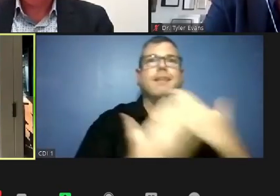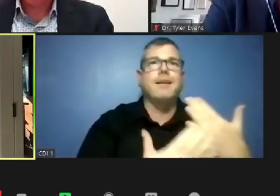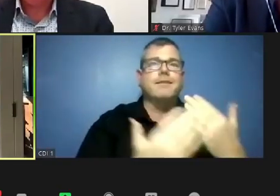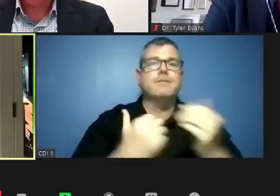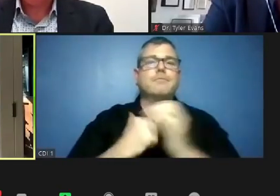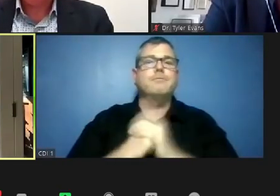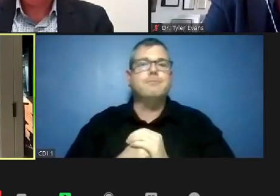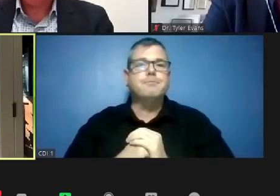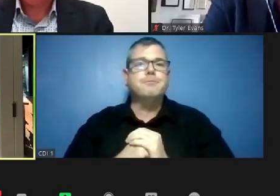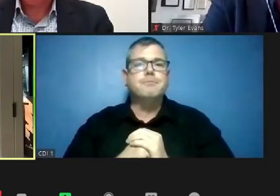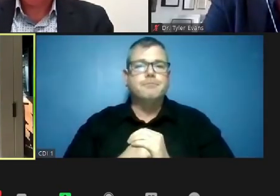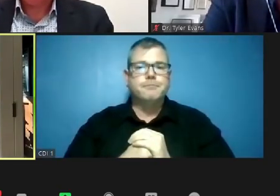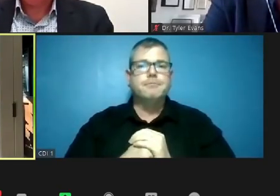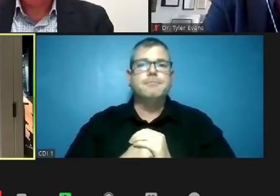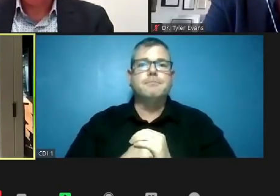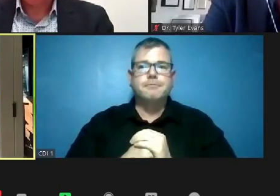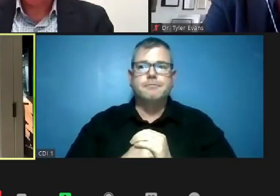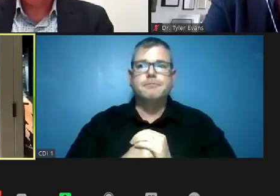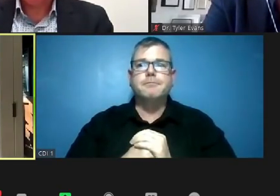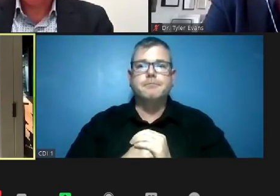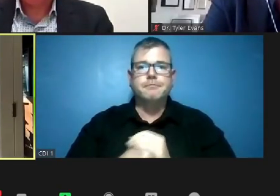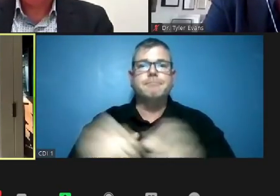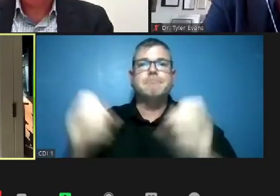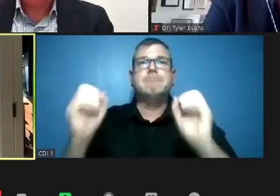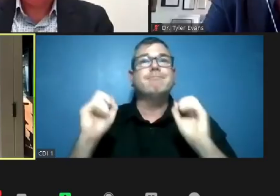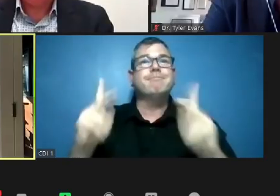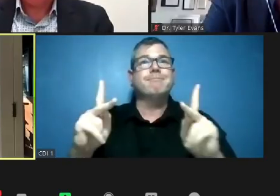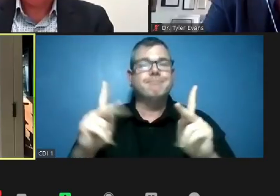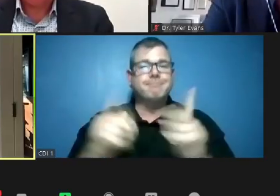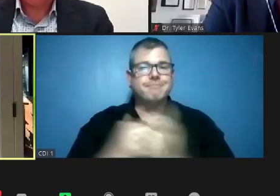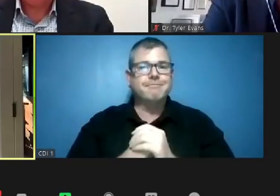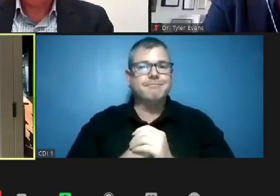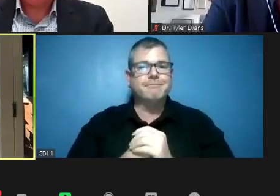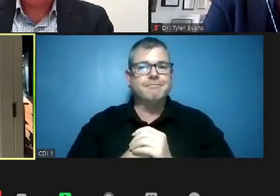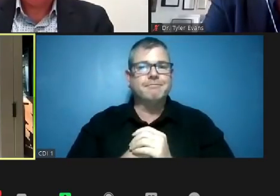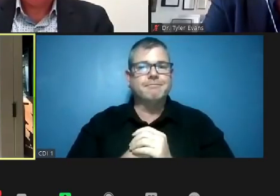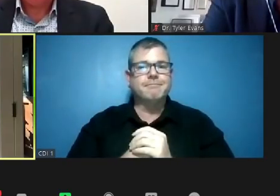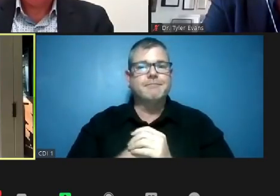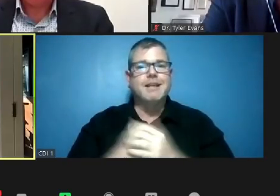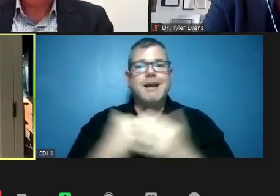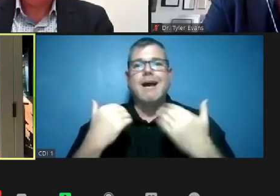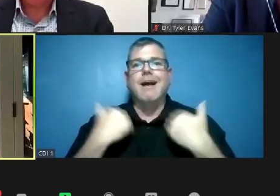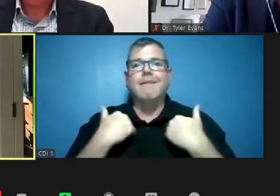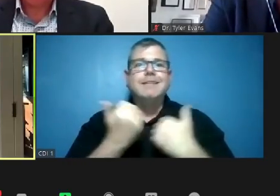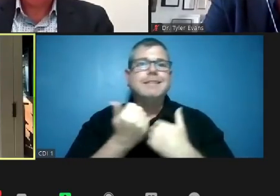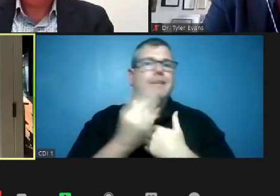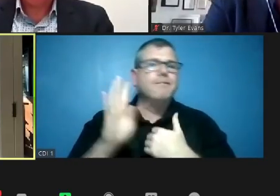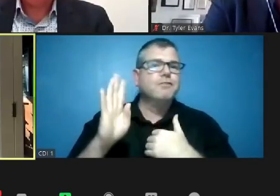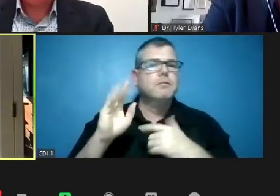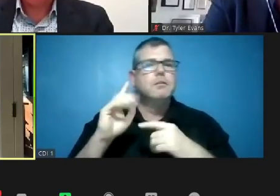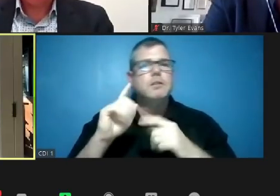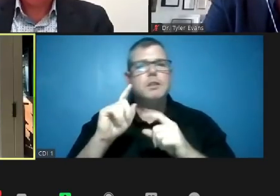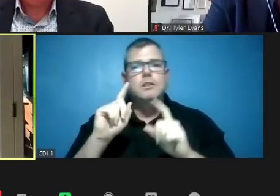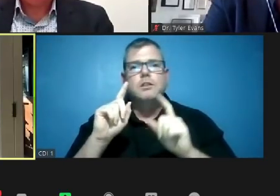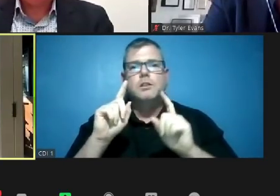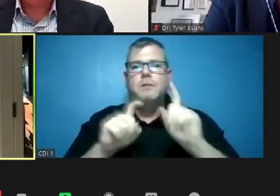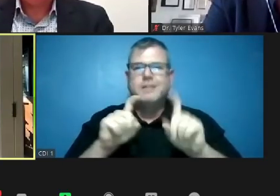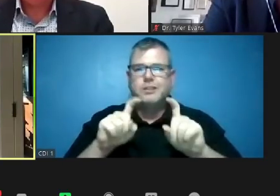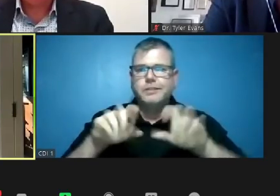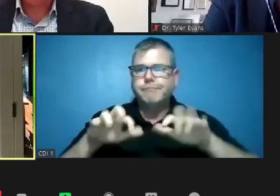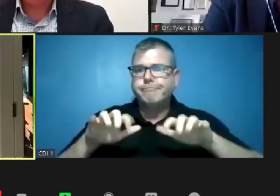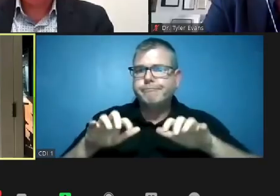Okay, so we have a number of questions about the pod and access, and